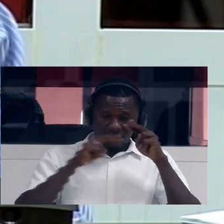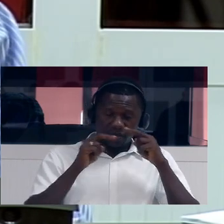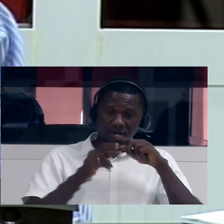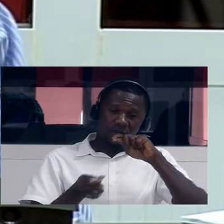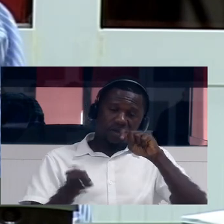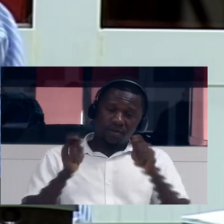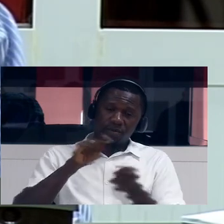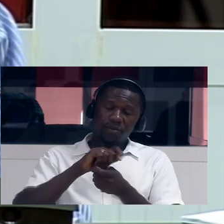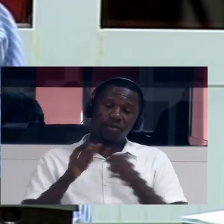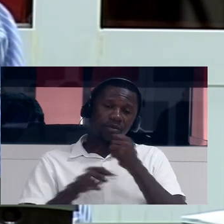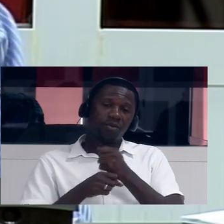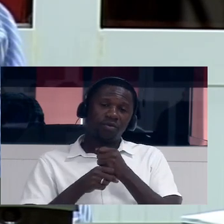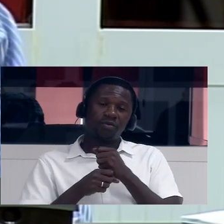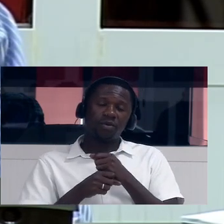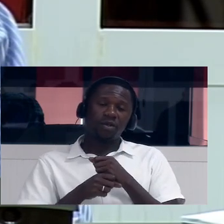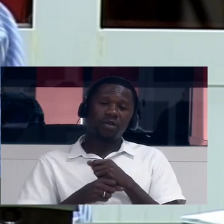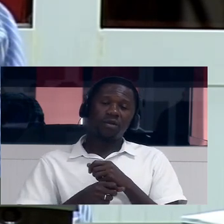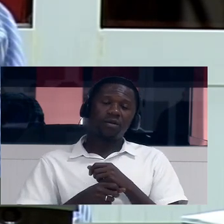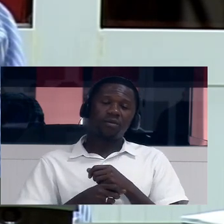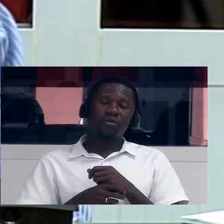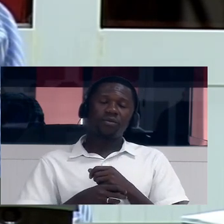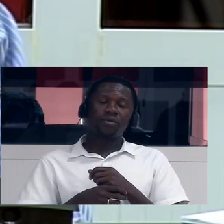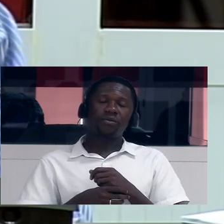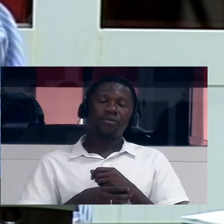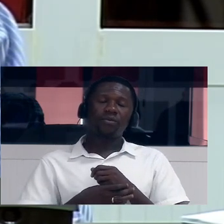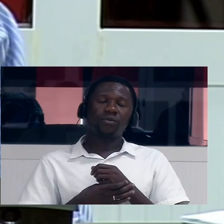made for the illegal